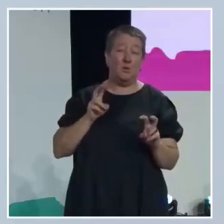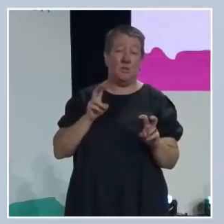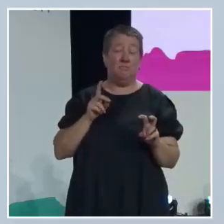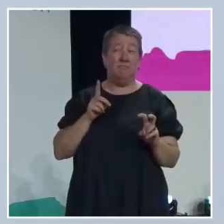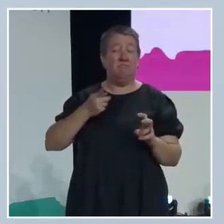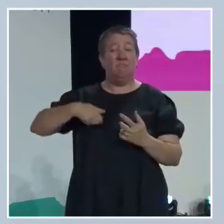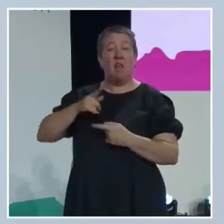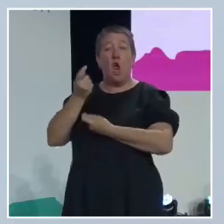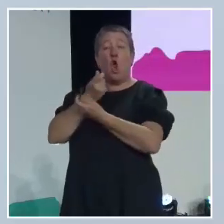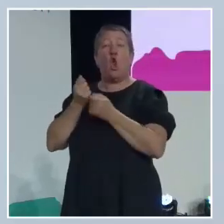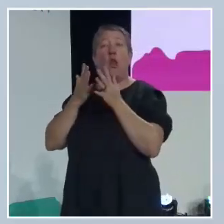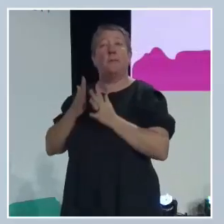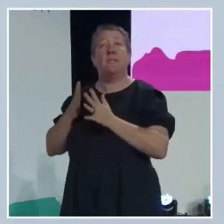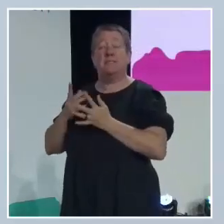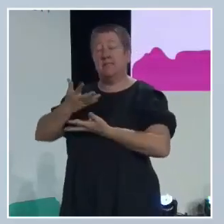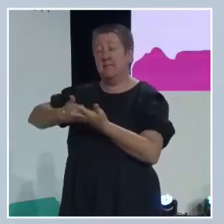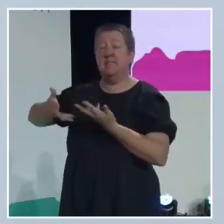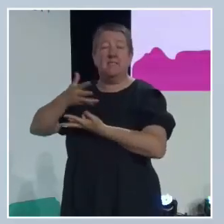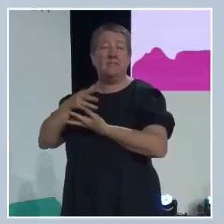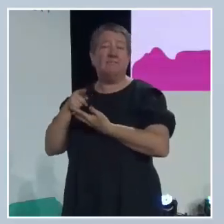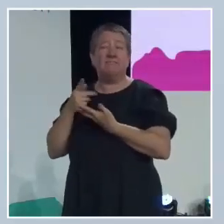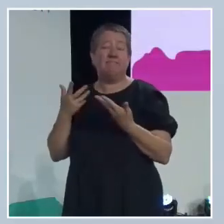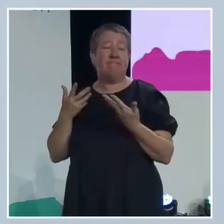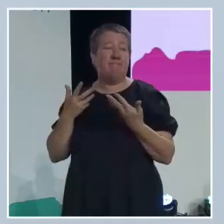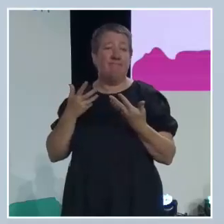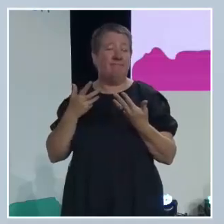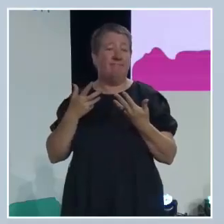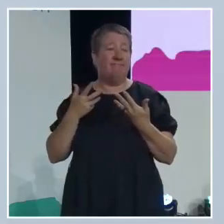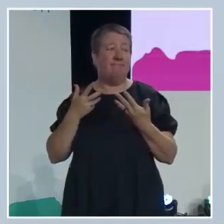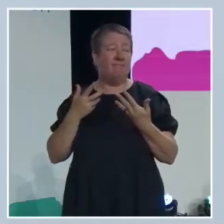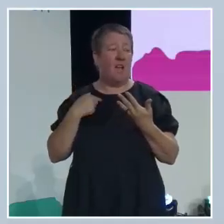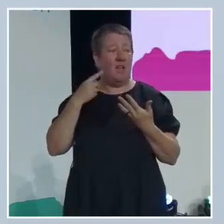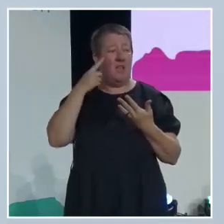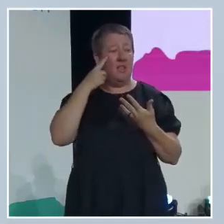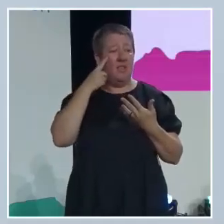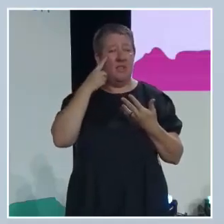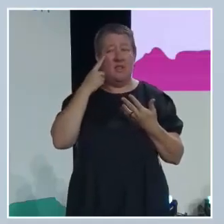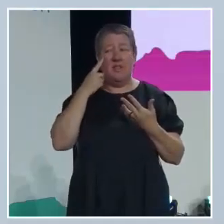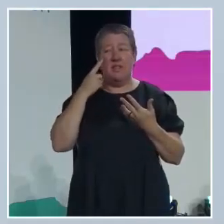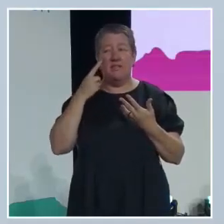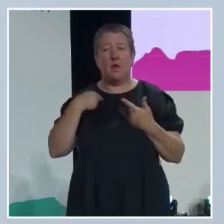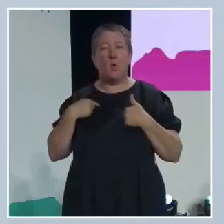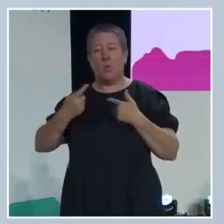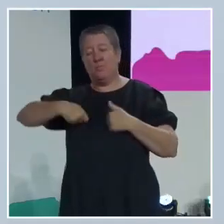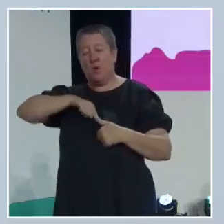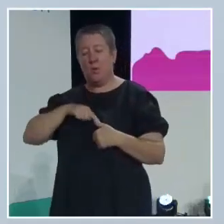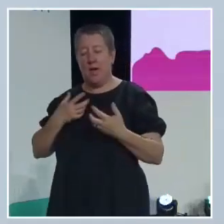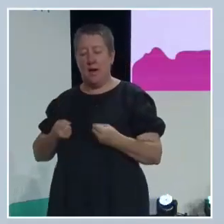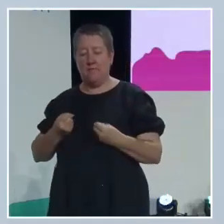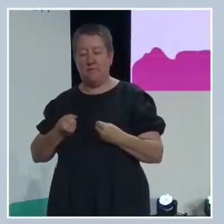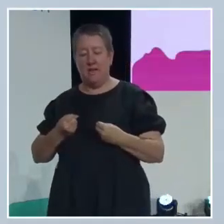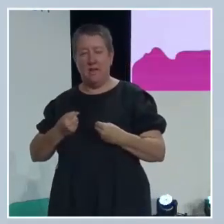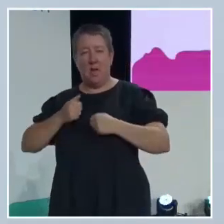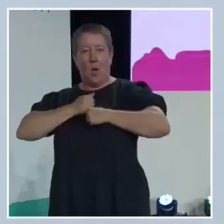economists. It's up to having maybe a bit of a biased perception of